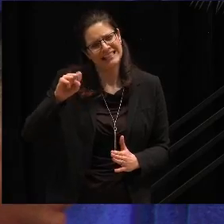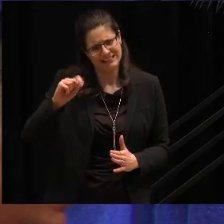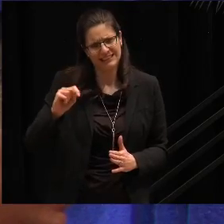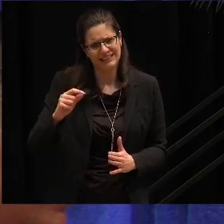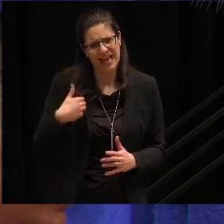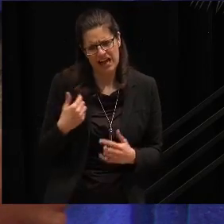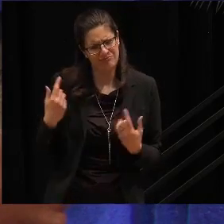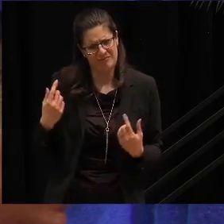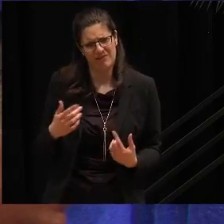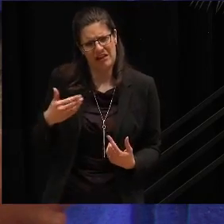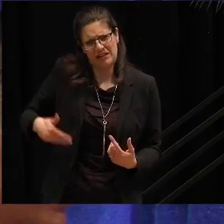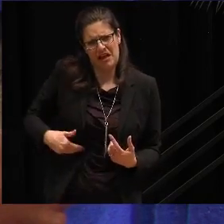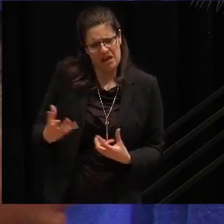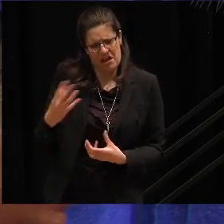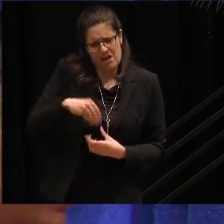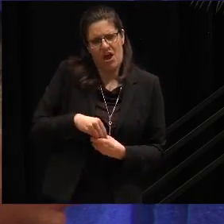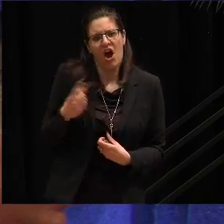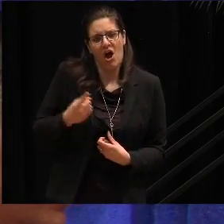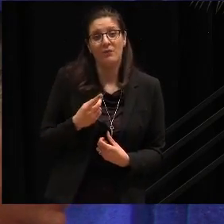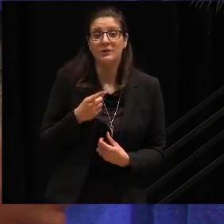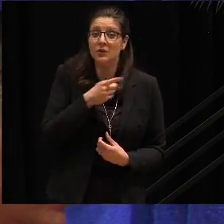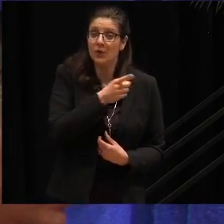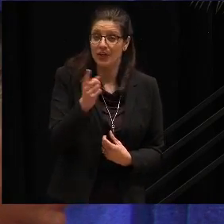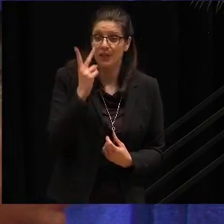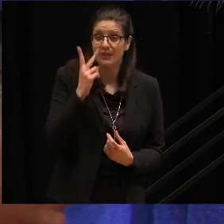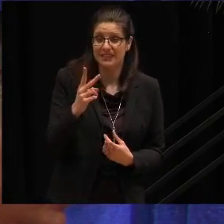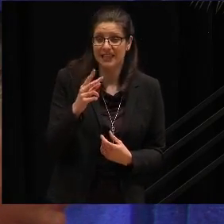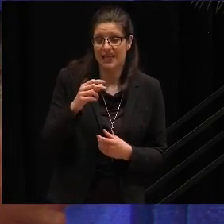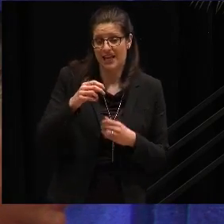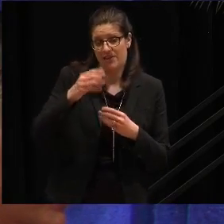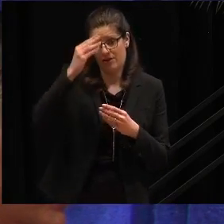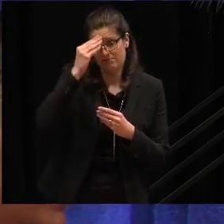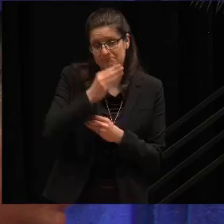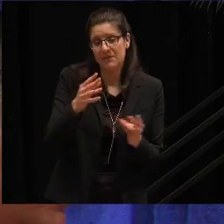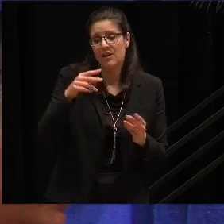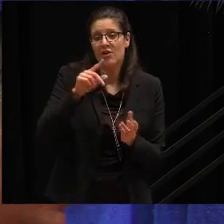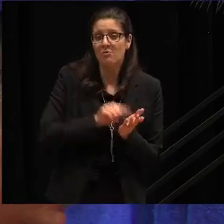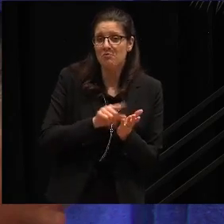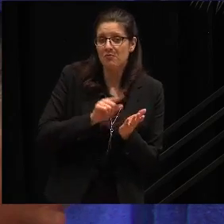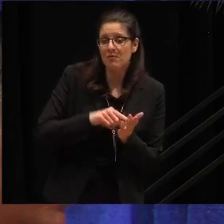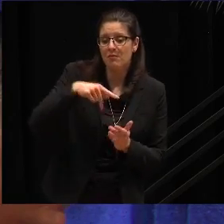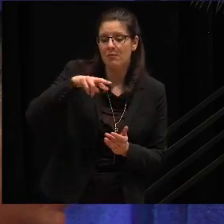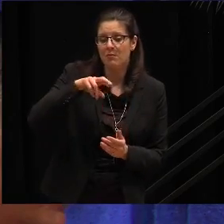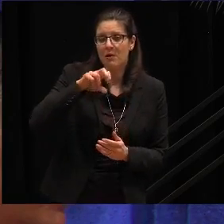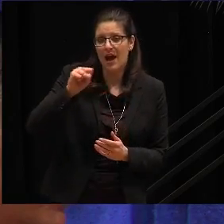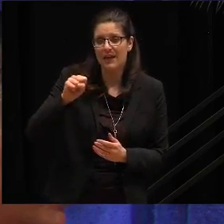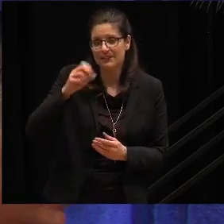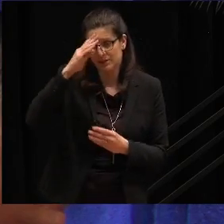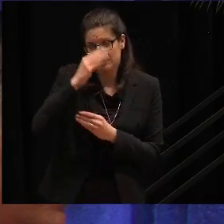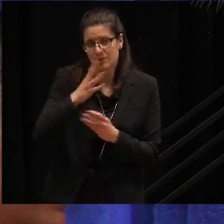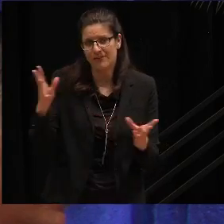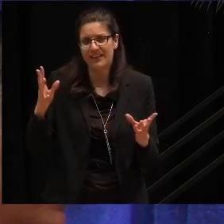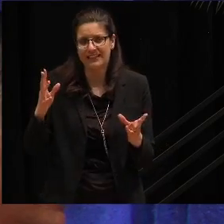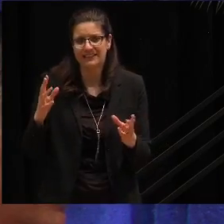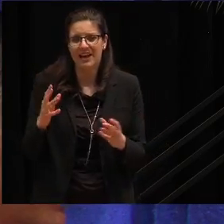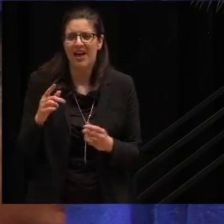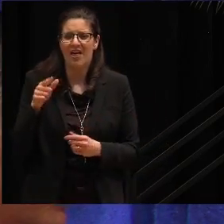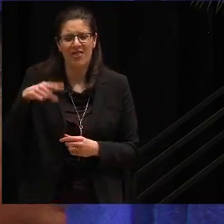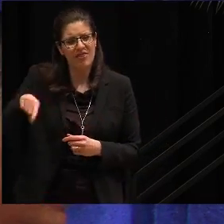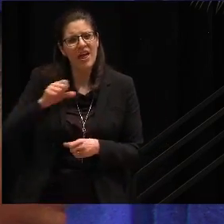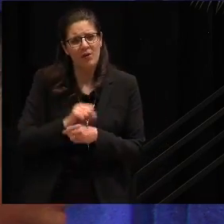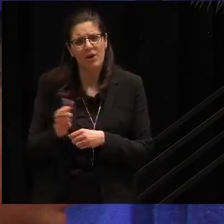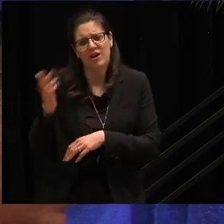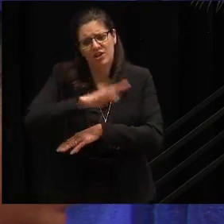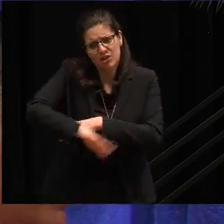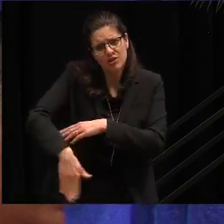what you're seeing in the press briefings, these folks, as you know, White House correspondents spend 24 hours a day